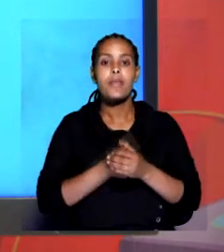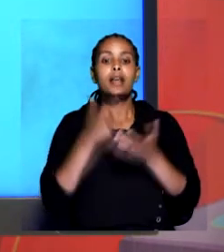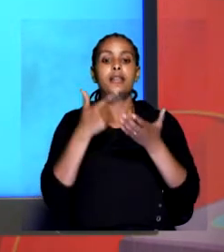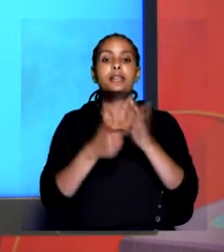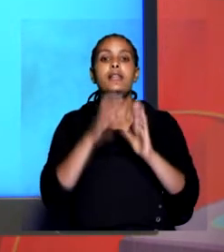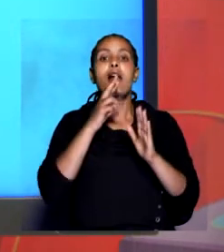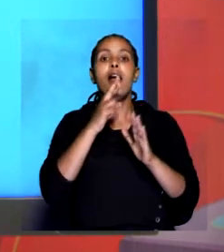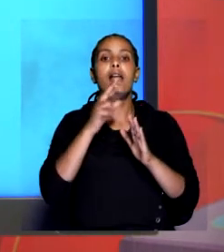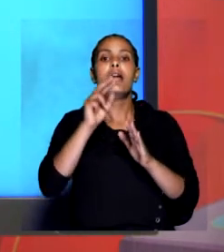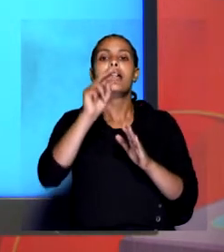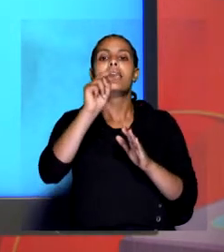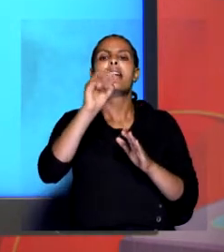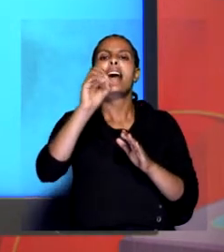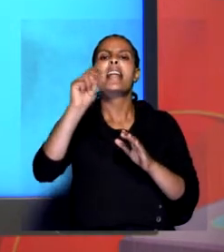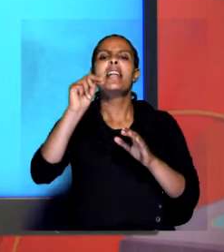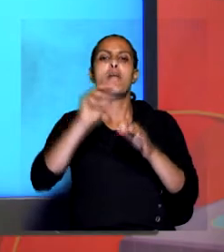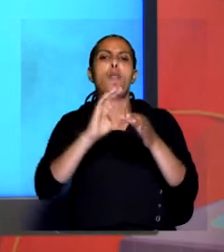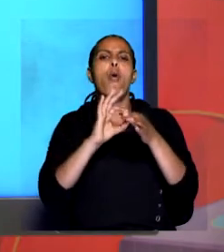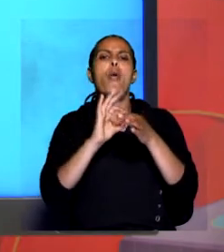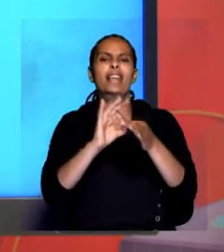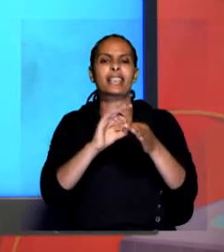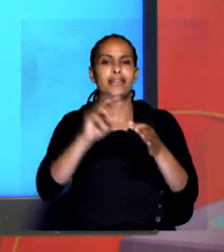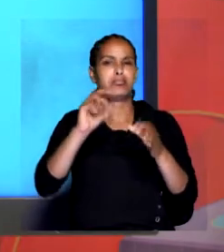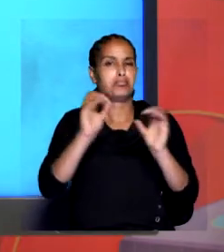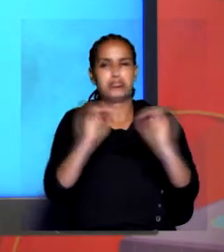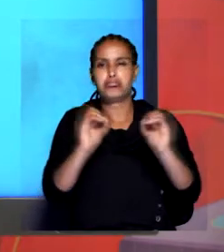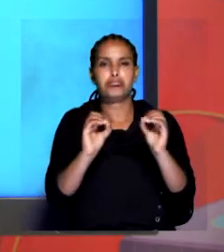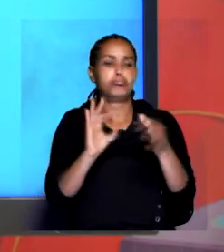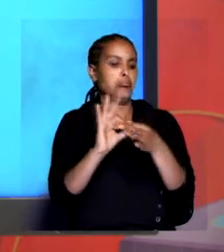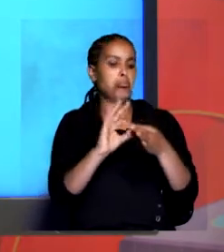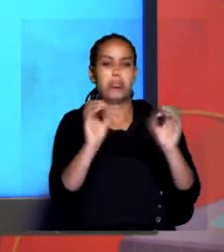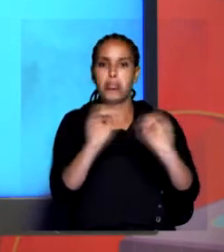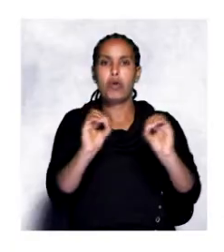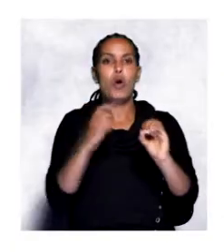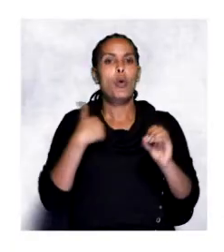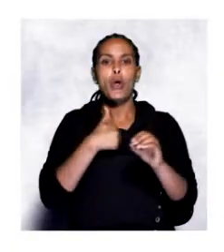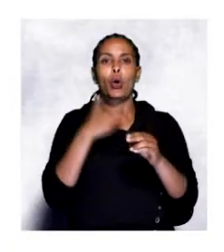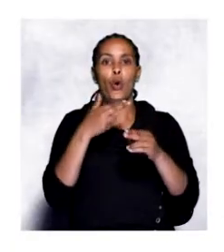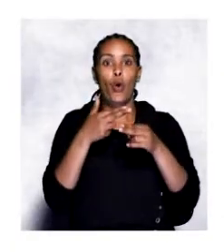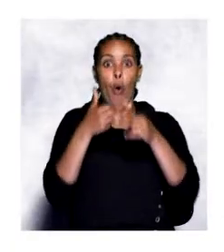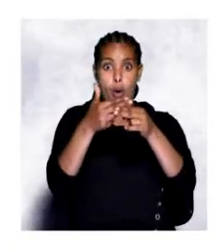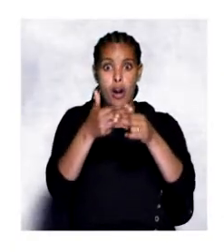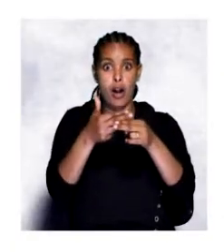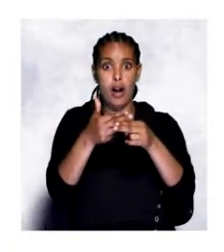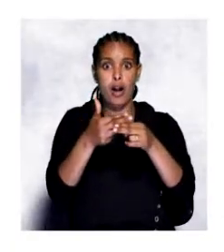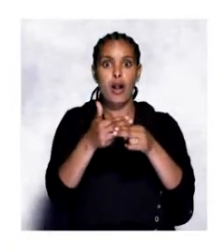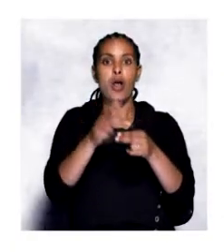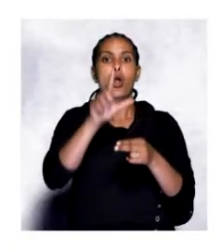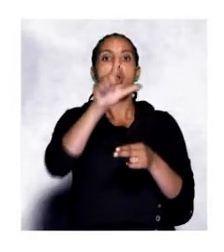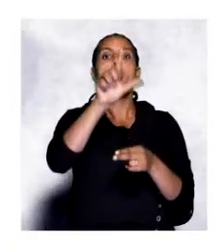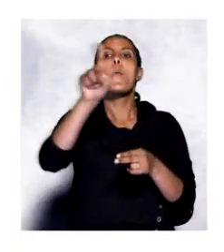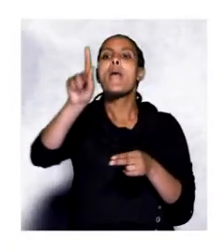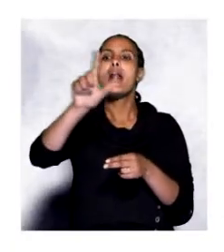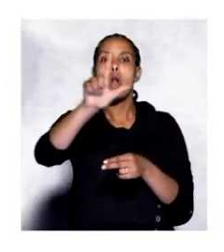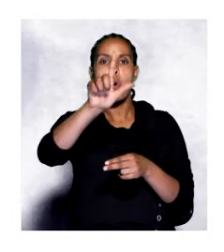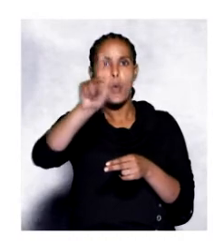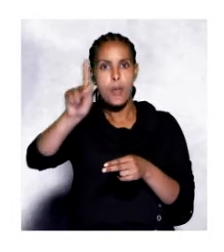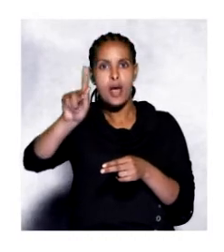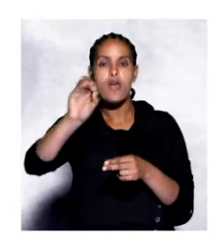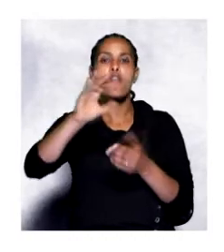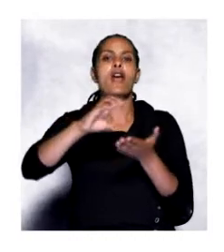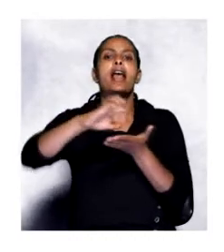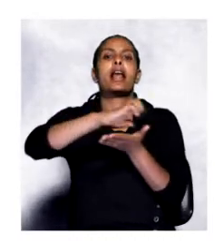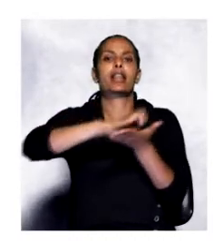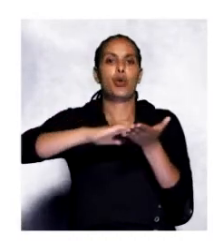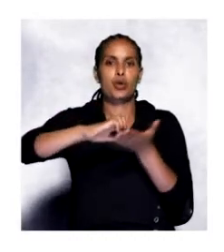These are non-bonding electrons. We call lone pair of electron.